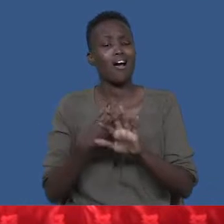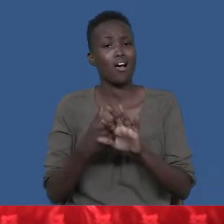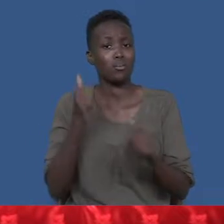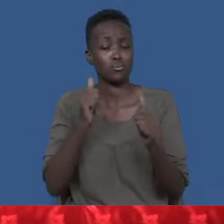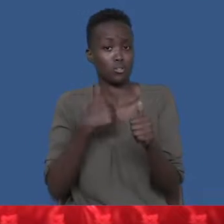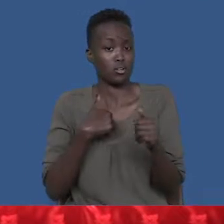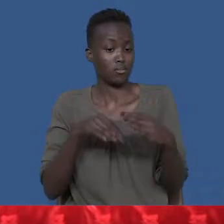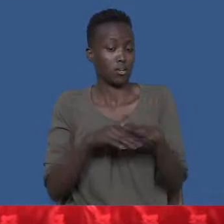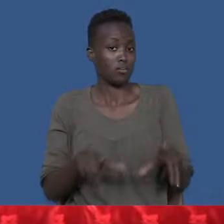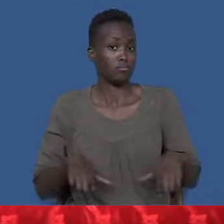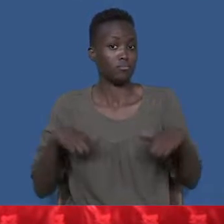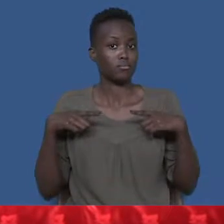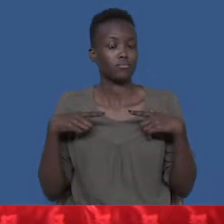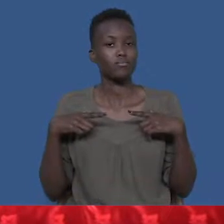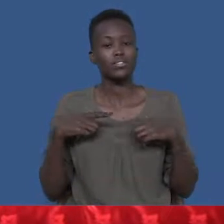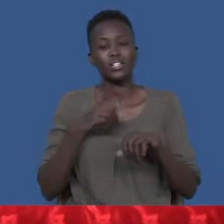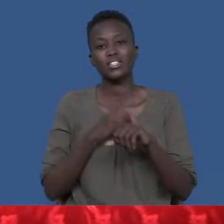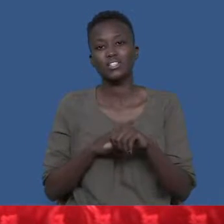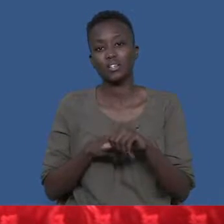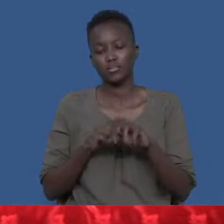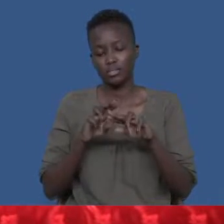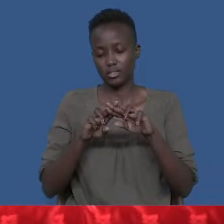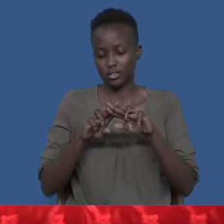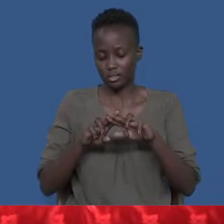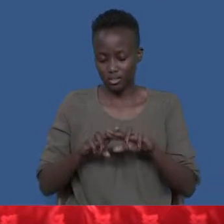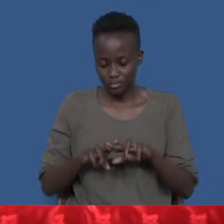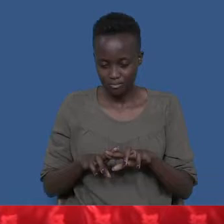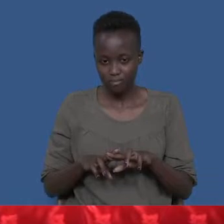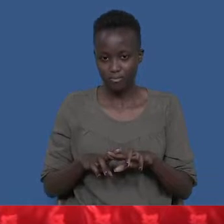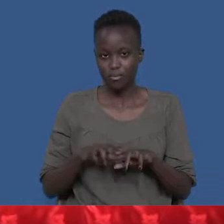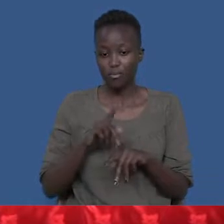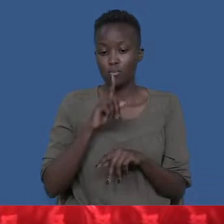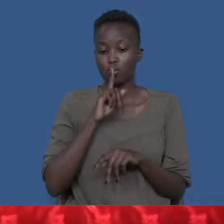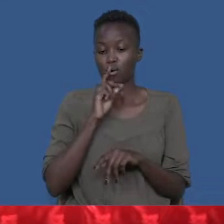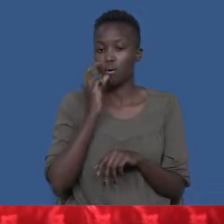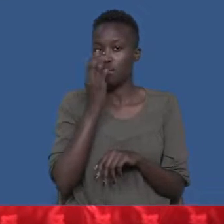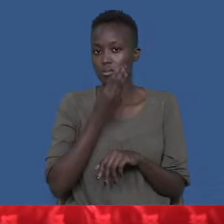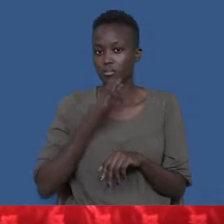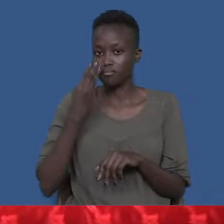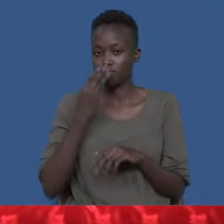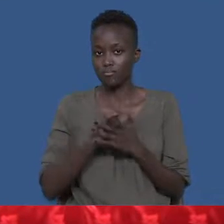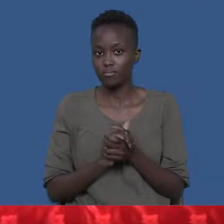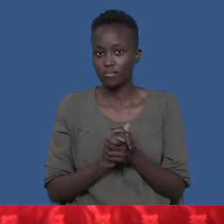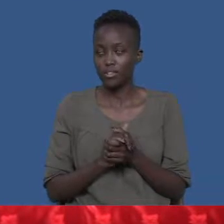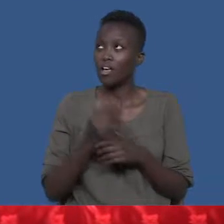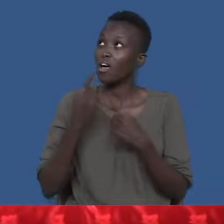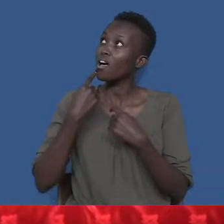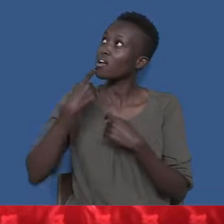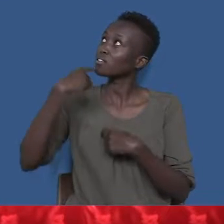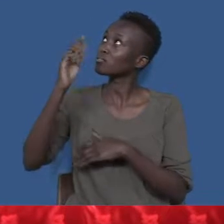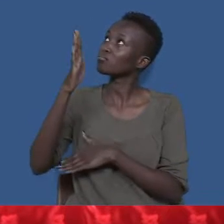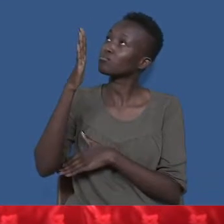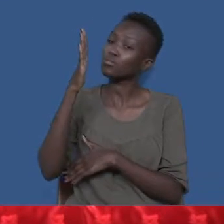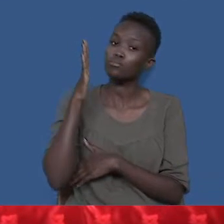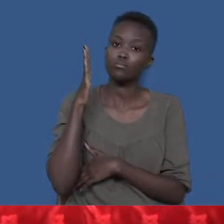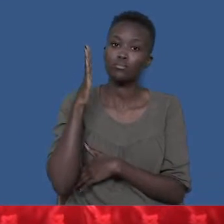through, it is a time to sit back on such a quiet Wednesday and tell the Lord